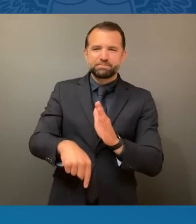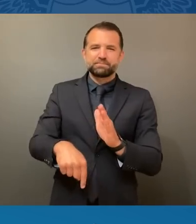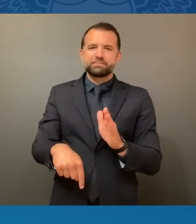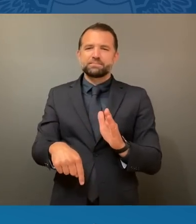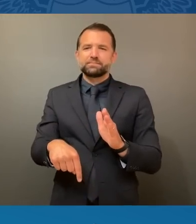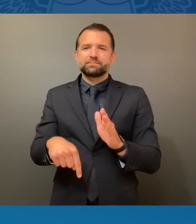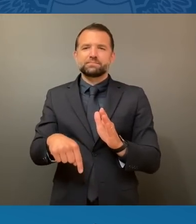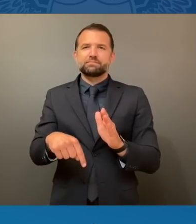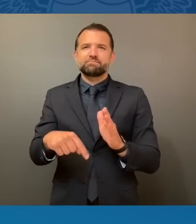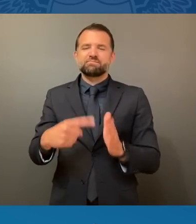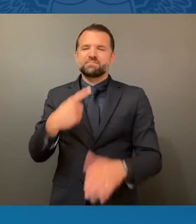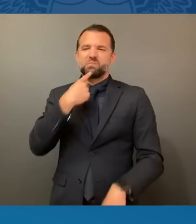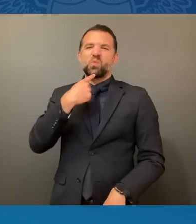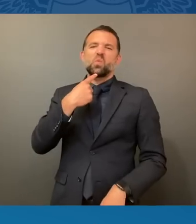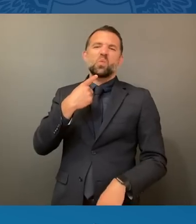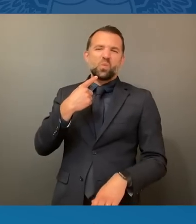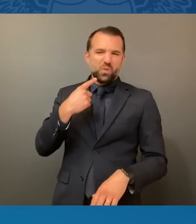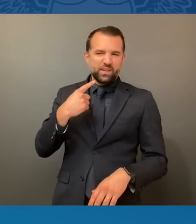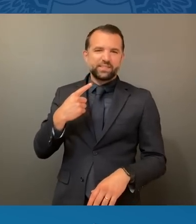disappointment.